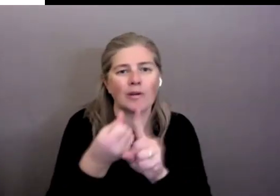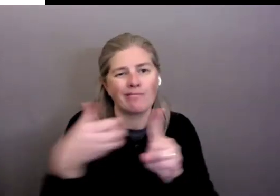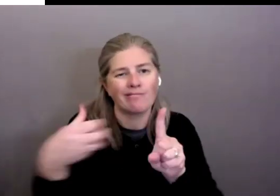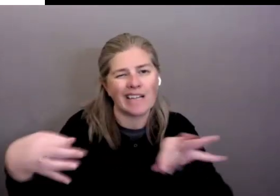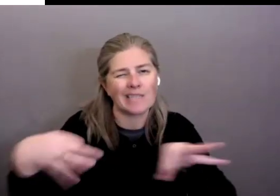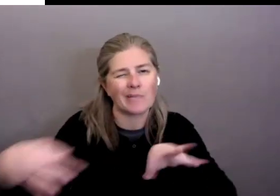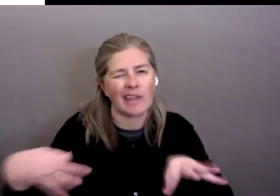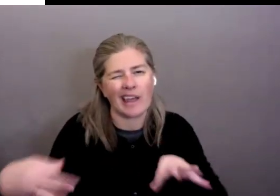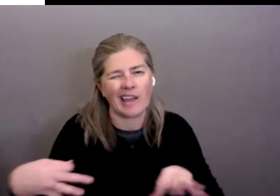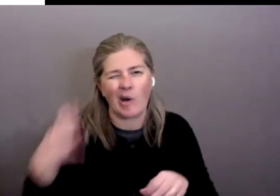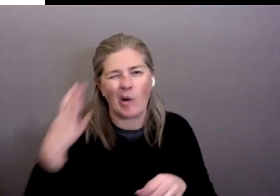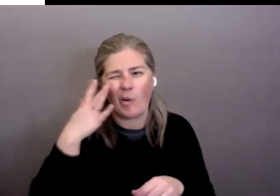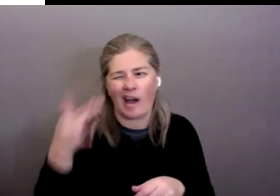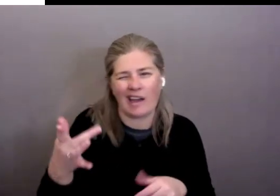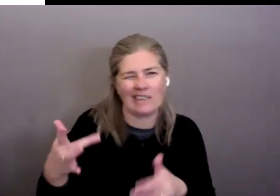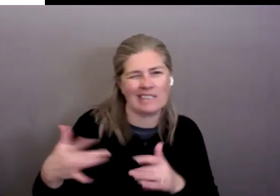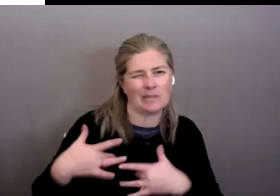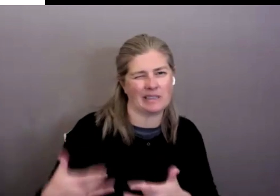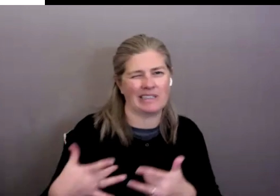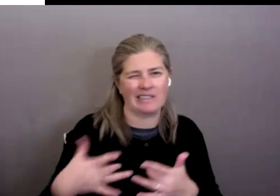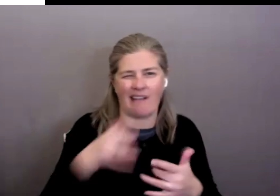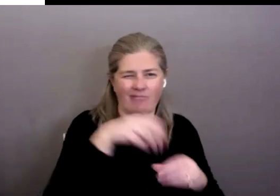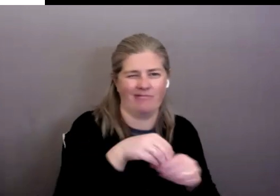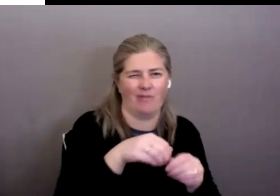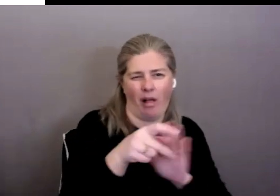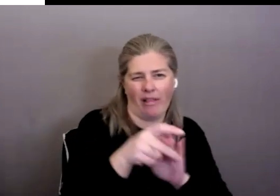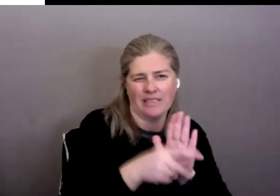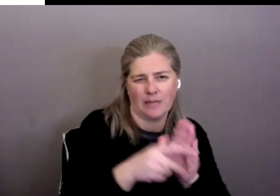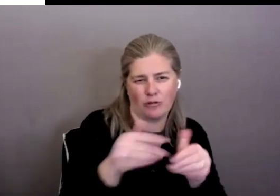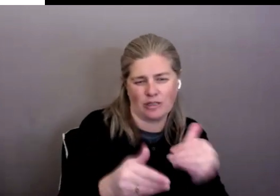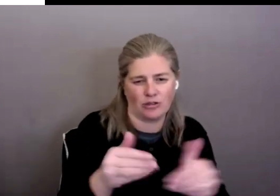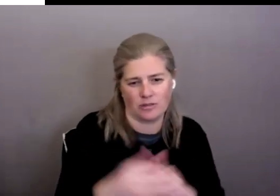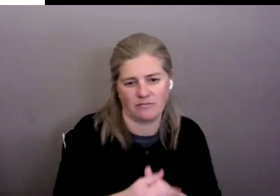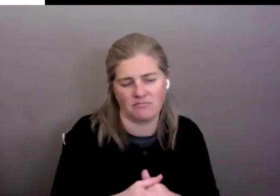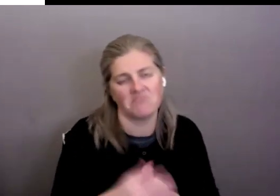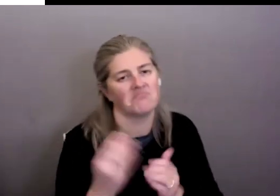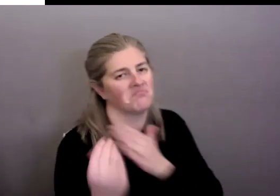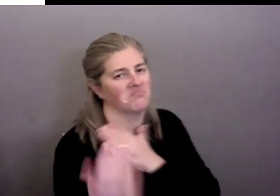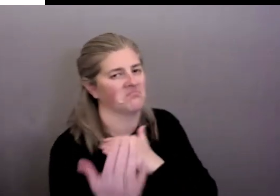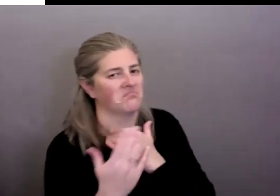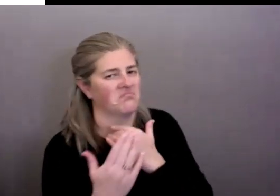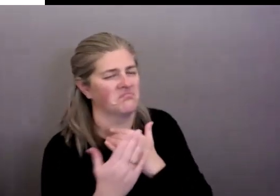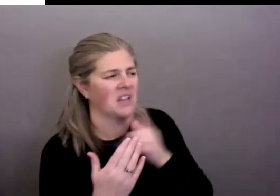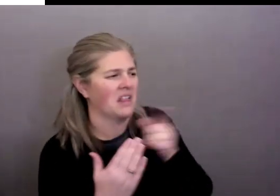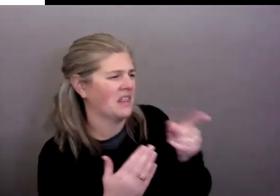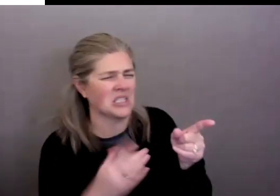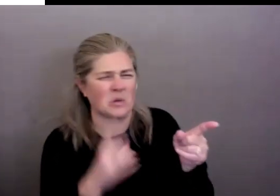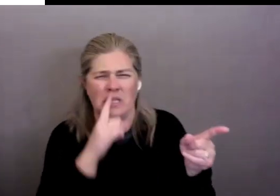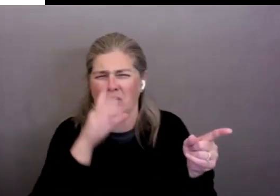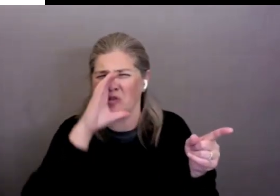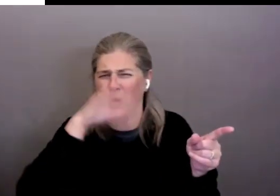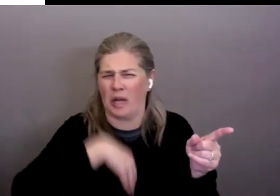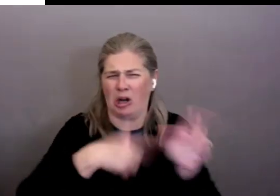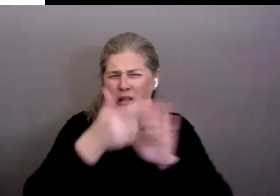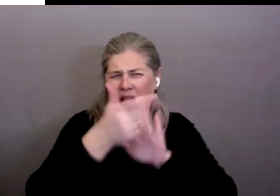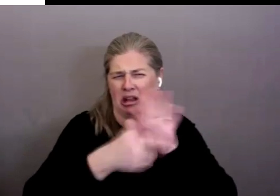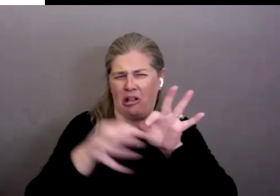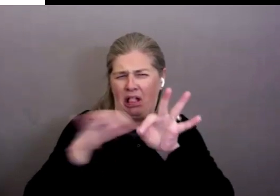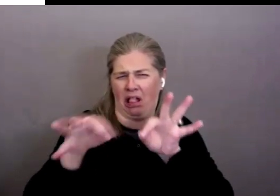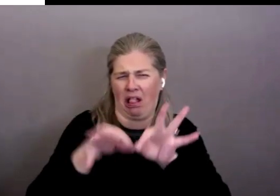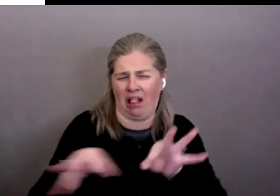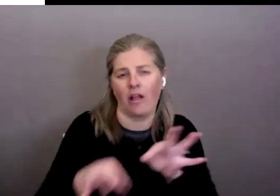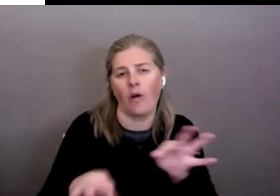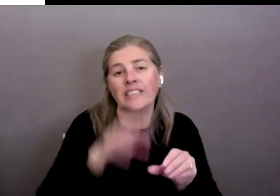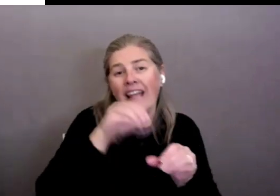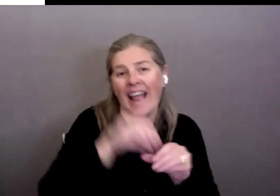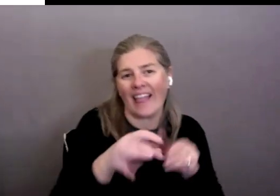decline to do so in their policies and procedures. Just to note, this is like a strange legal artifact. We include this in the guidance